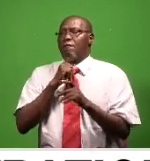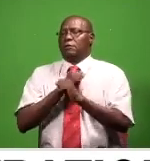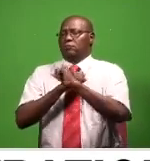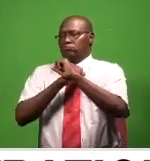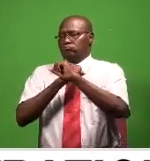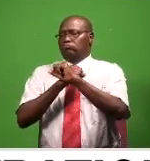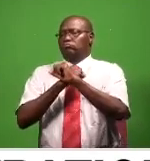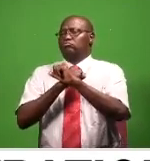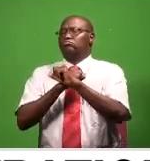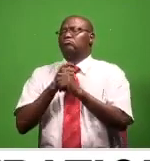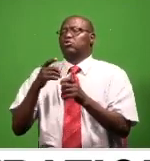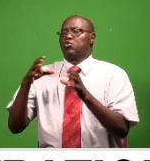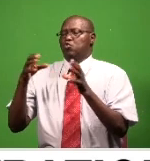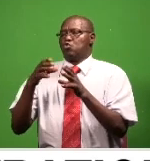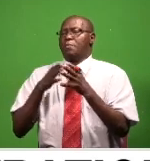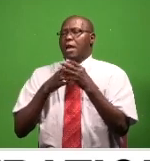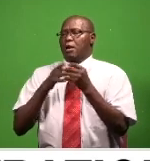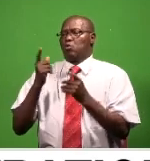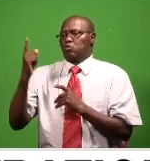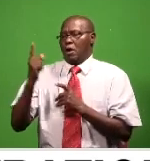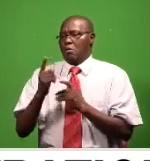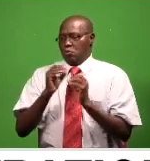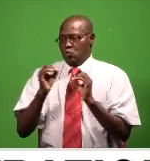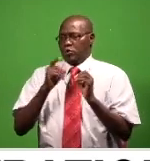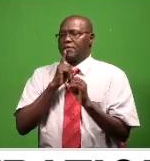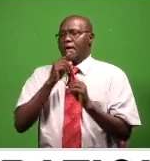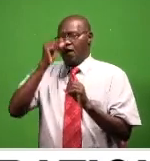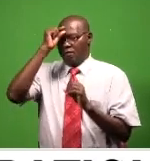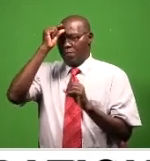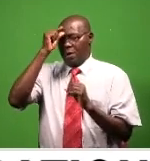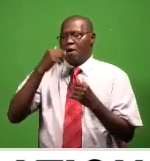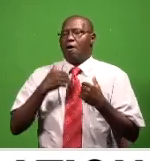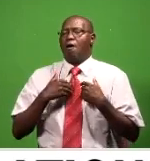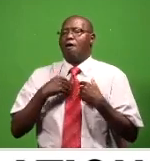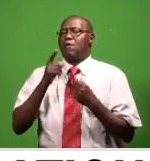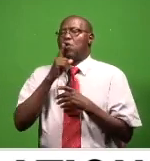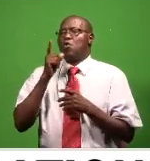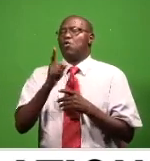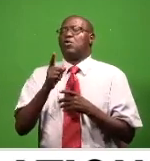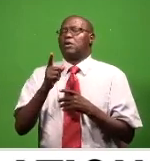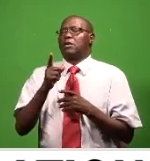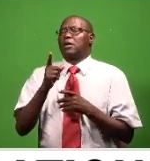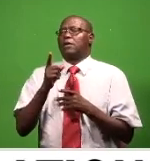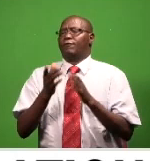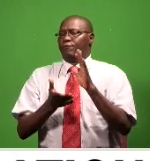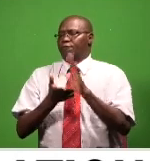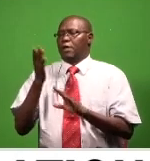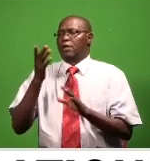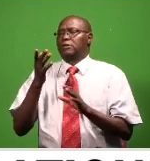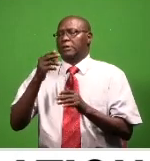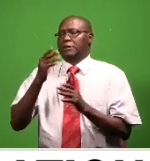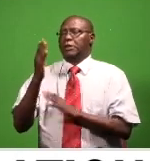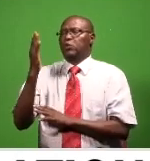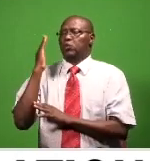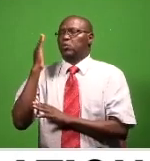leaders who failed to show up during the protest, claiming that the government had ordered the immediate withdrawal of security details